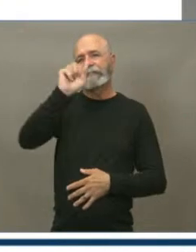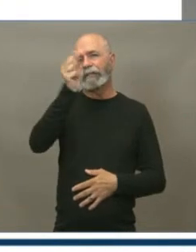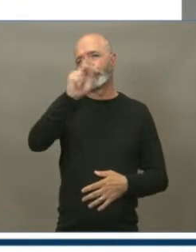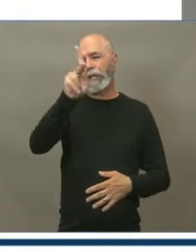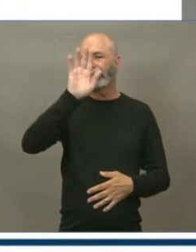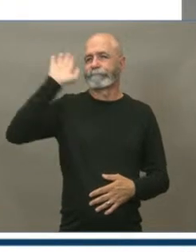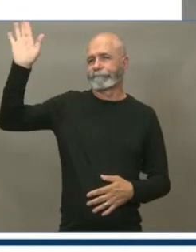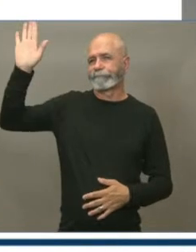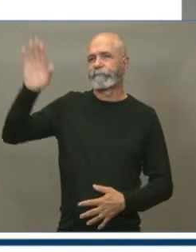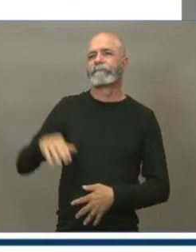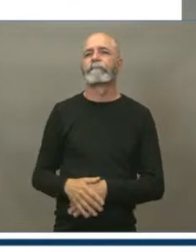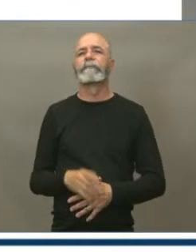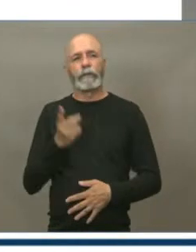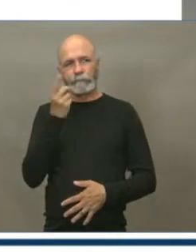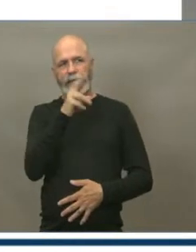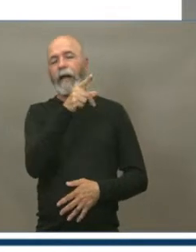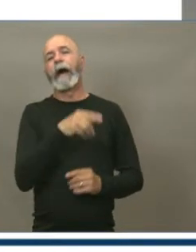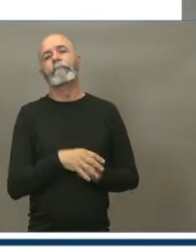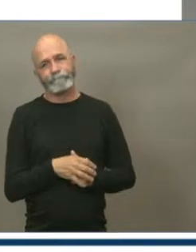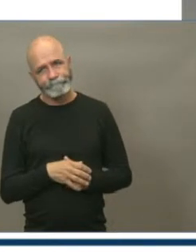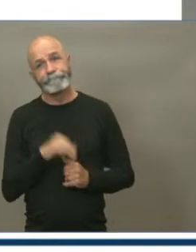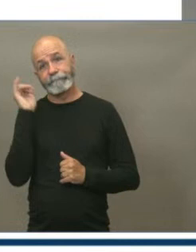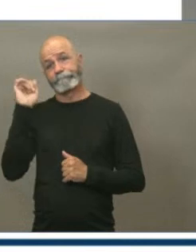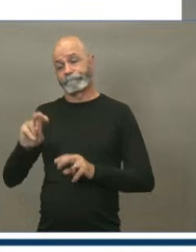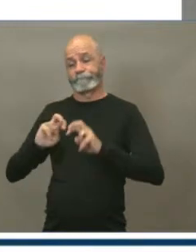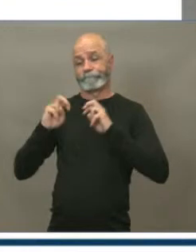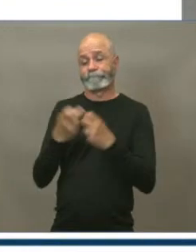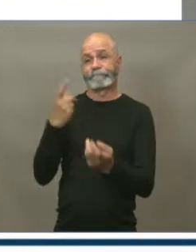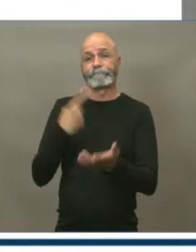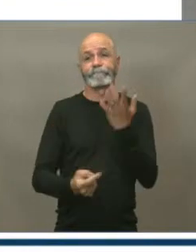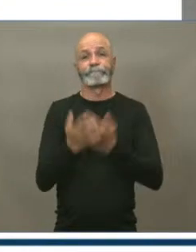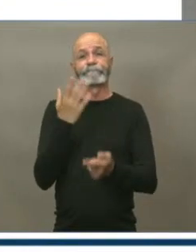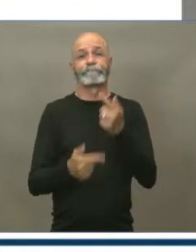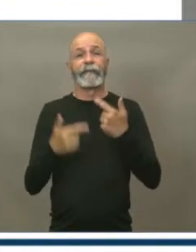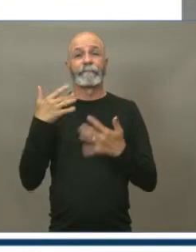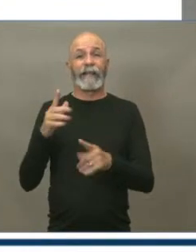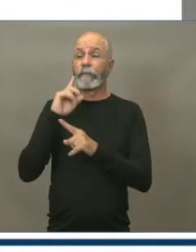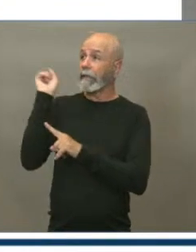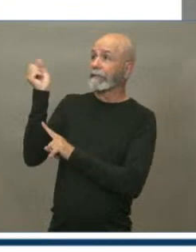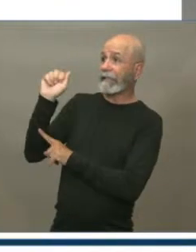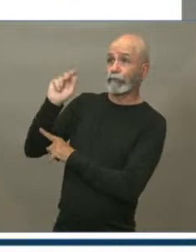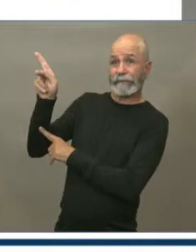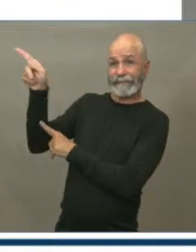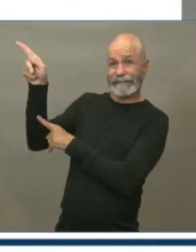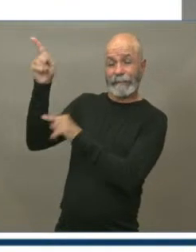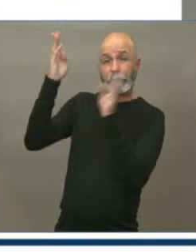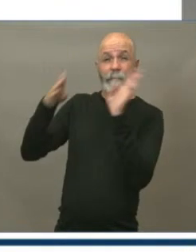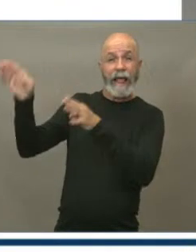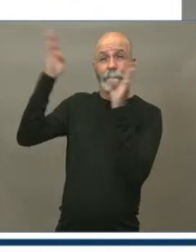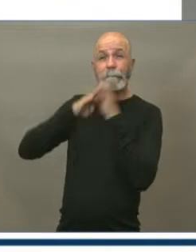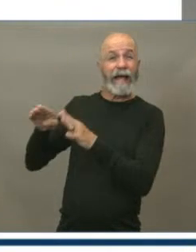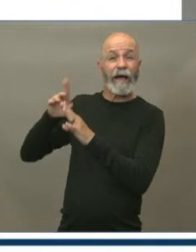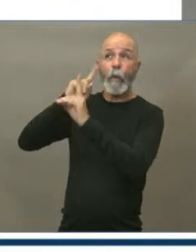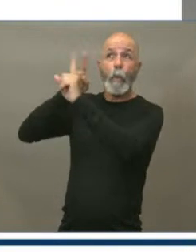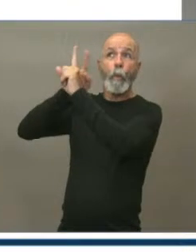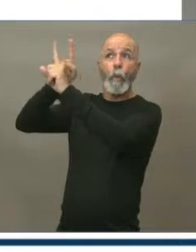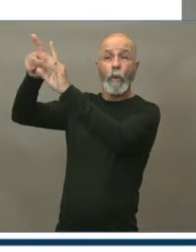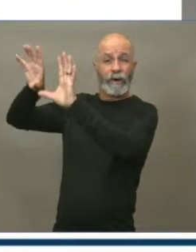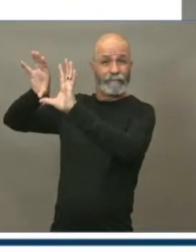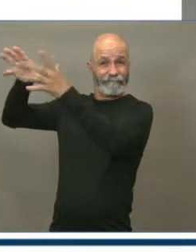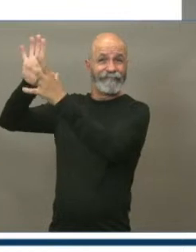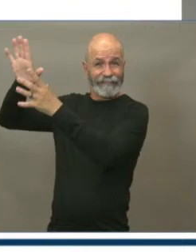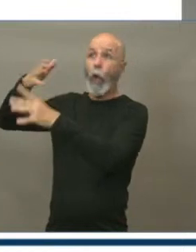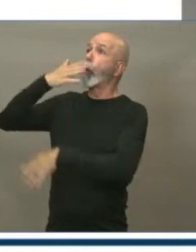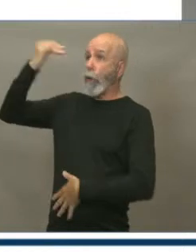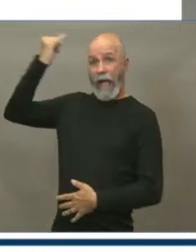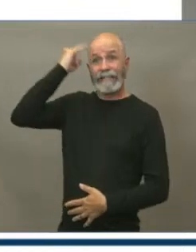sit at twice weekly. The general comment around the Saskatchewan plan across the country was that it's good on one side, but it